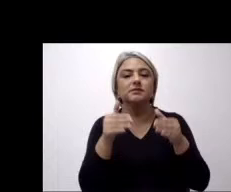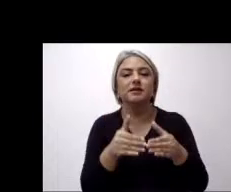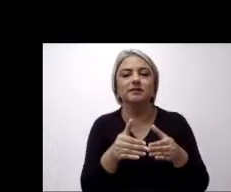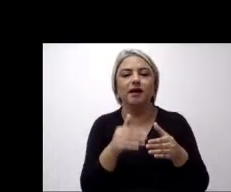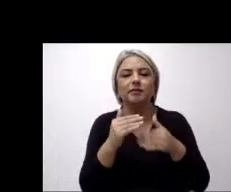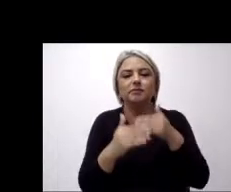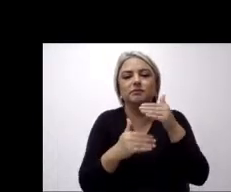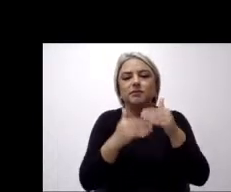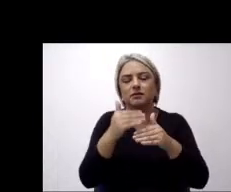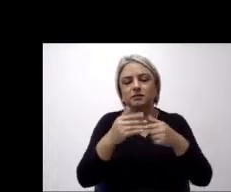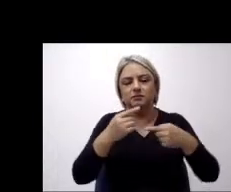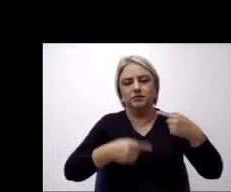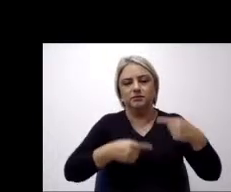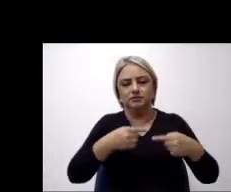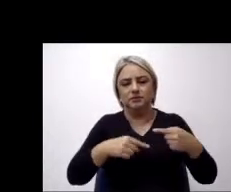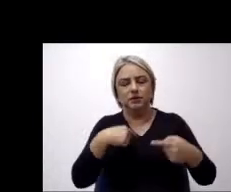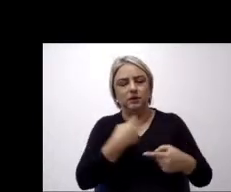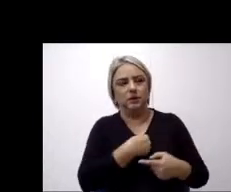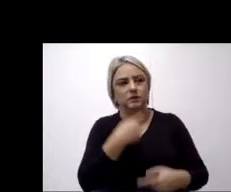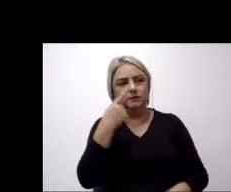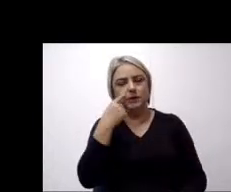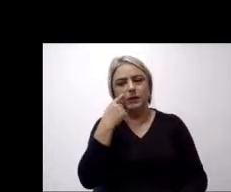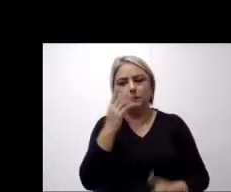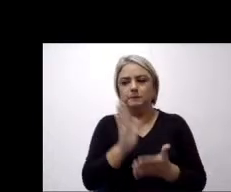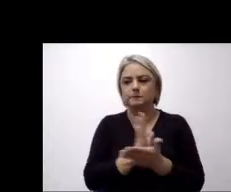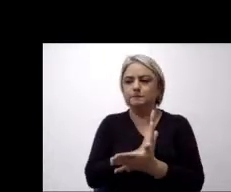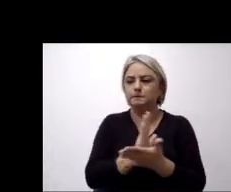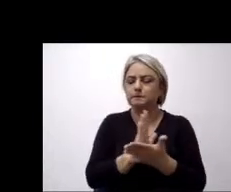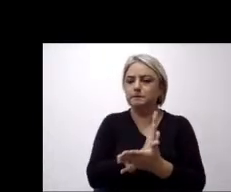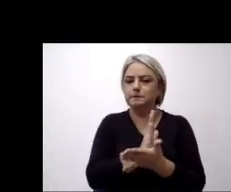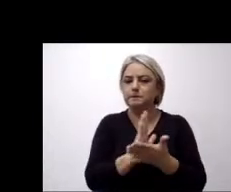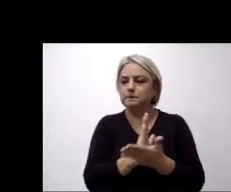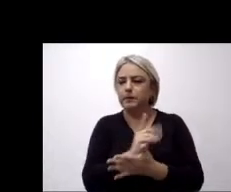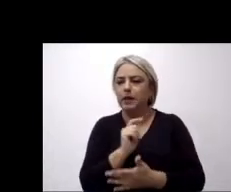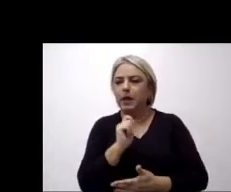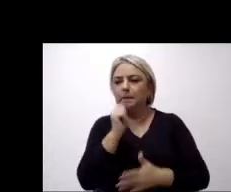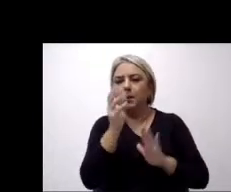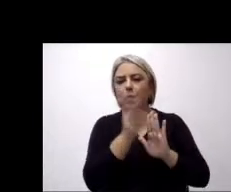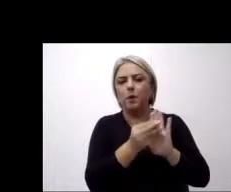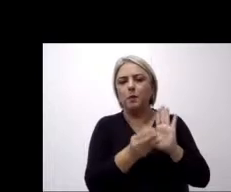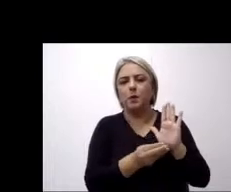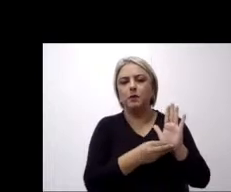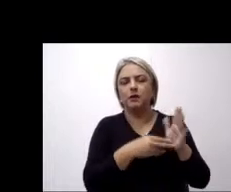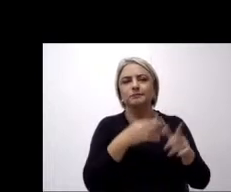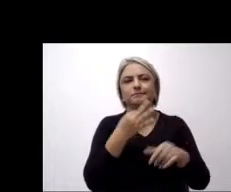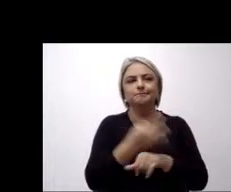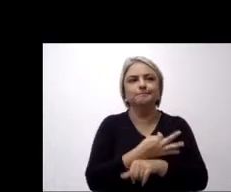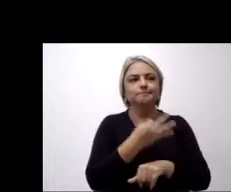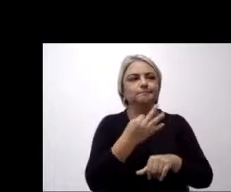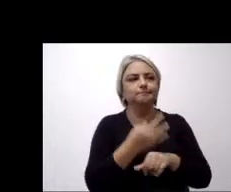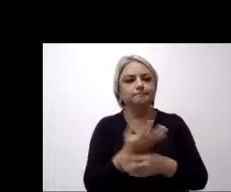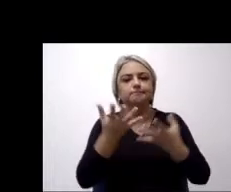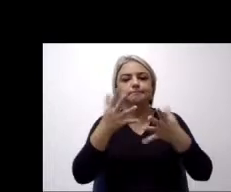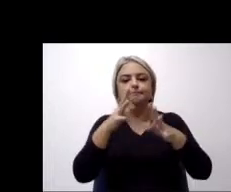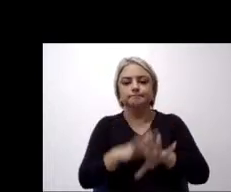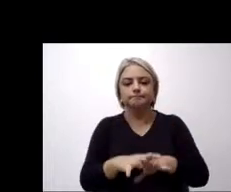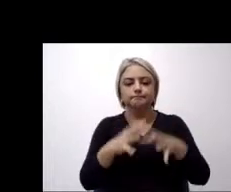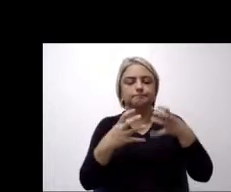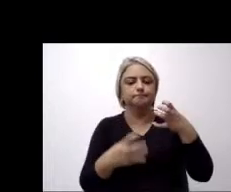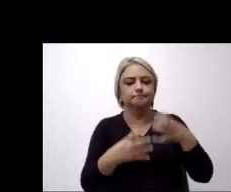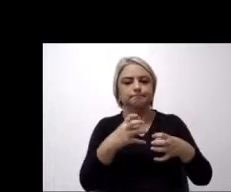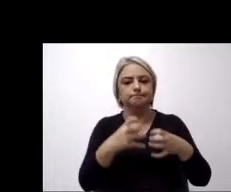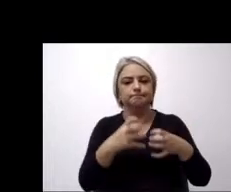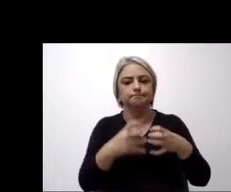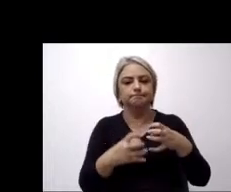we see some of the very few models who try to integrate this conflictual dimension, but because the conflictual is interesting